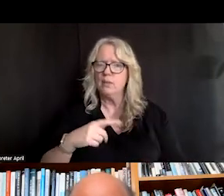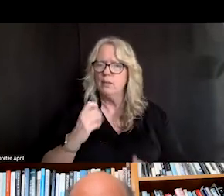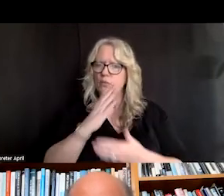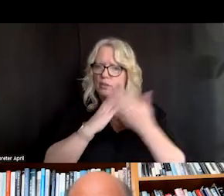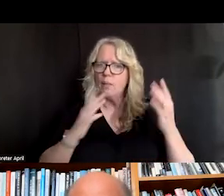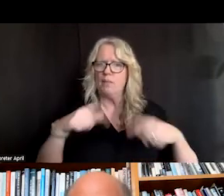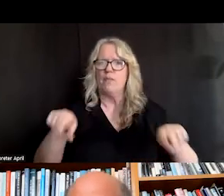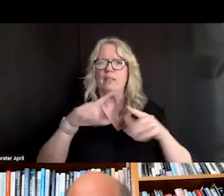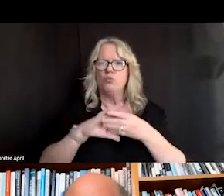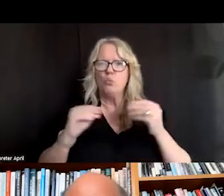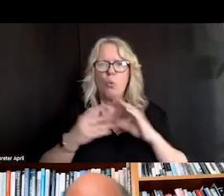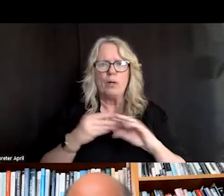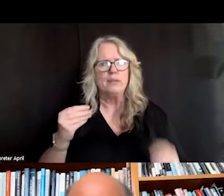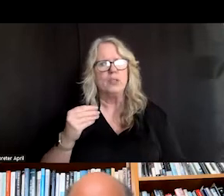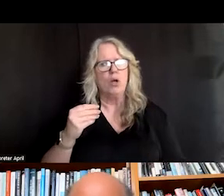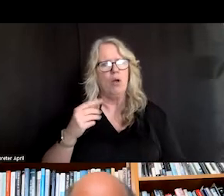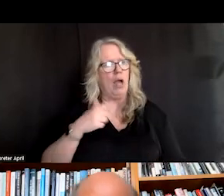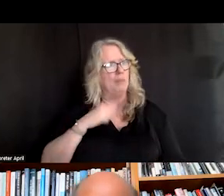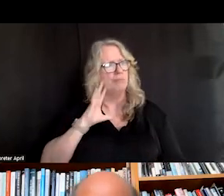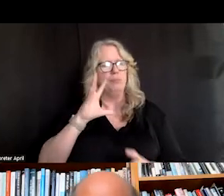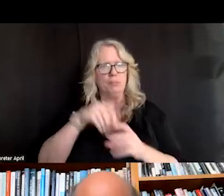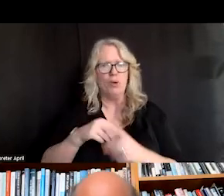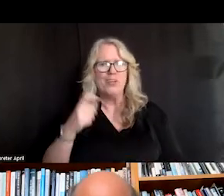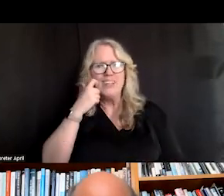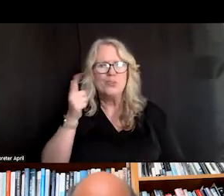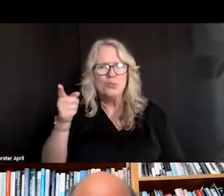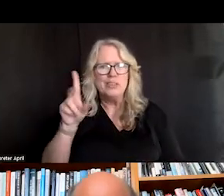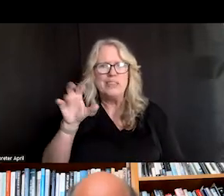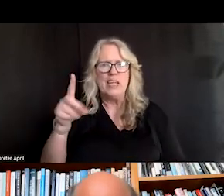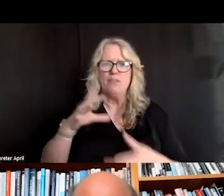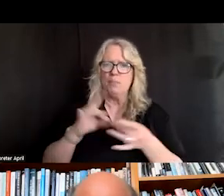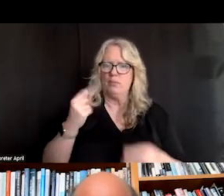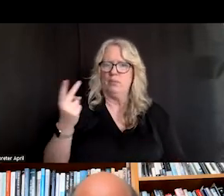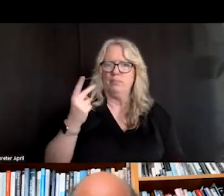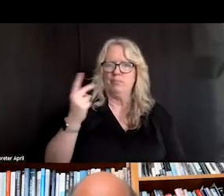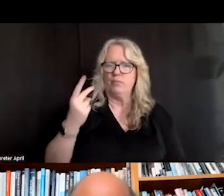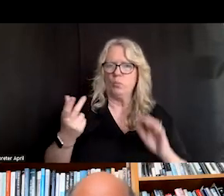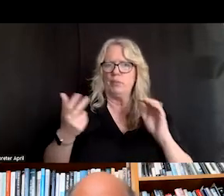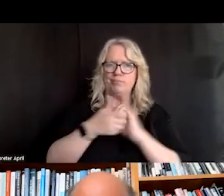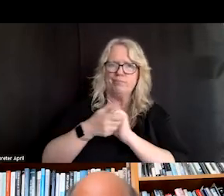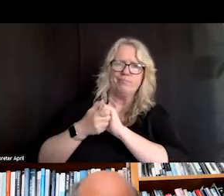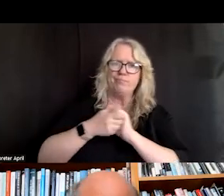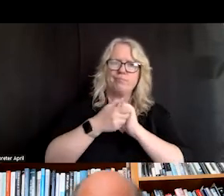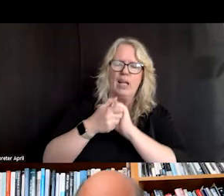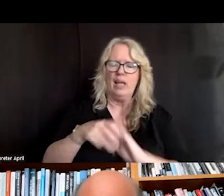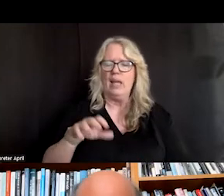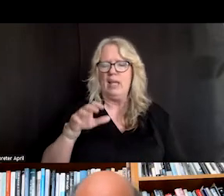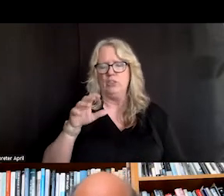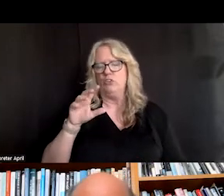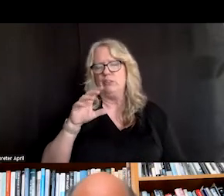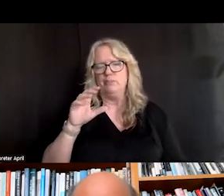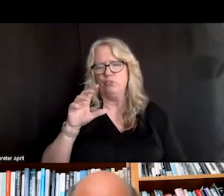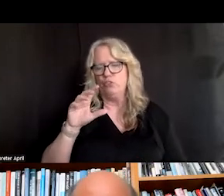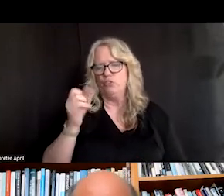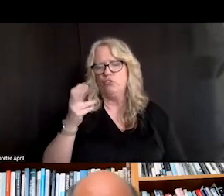stories. And so I'm happy to be a part of it. As David mentioned, it's a collaboration between him and Justin Shelby and myself. I have to give most of the